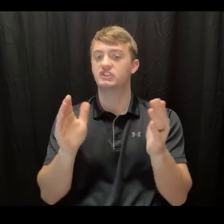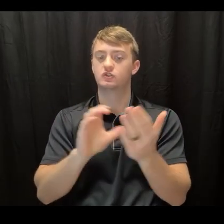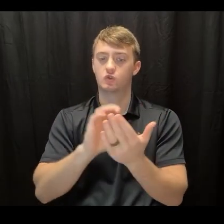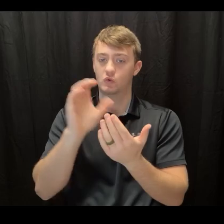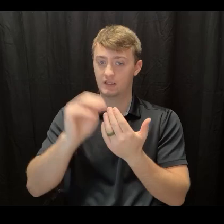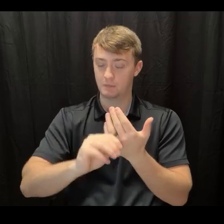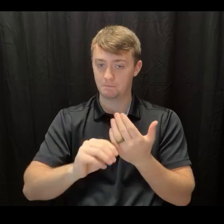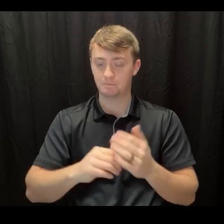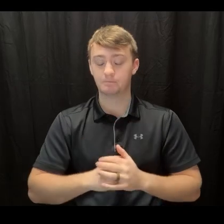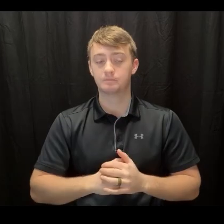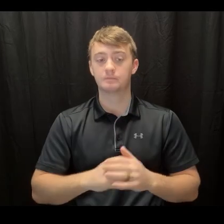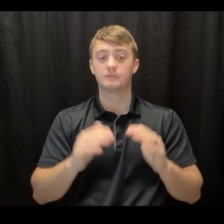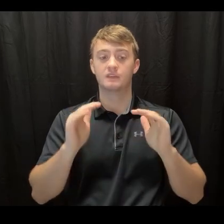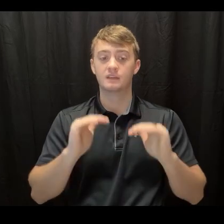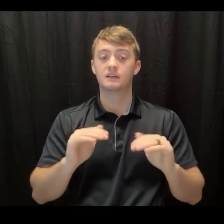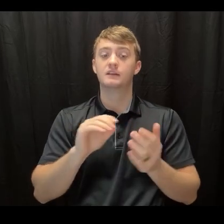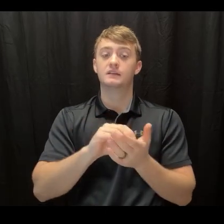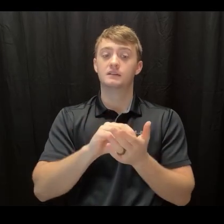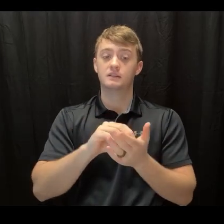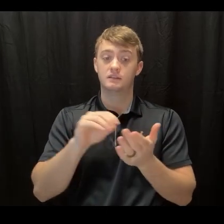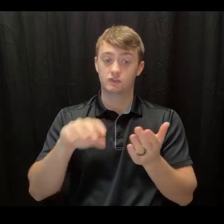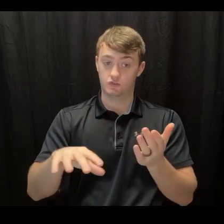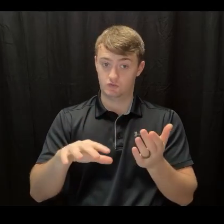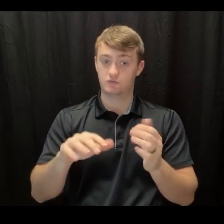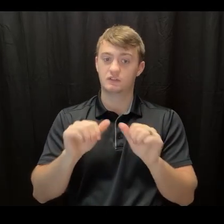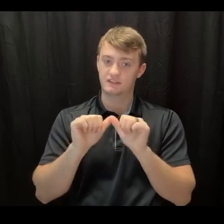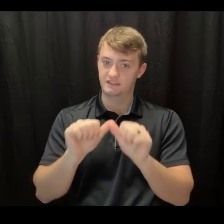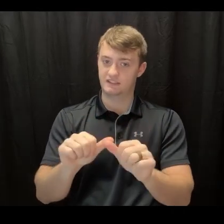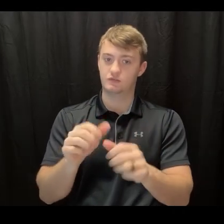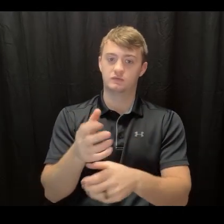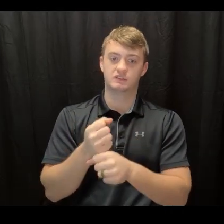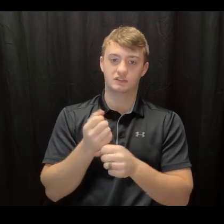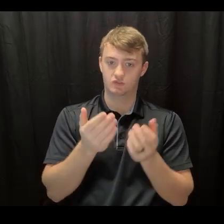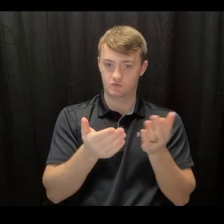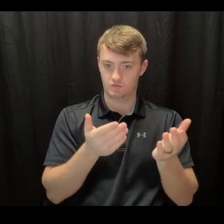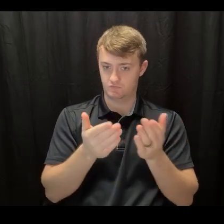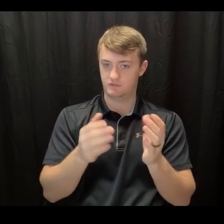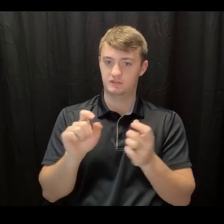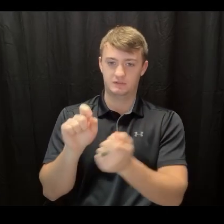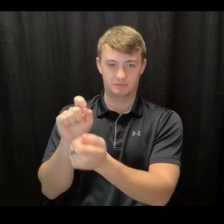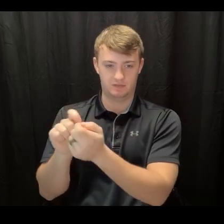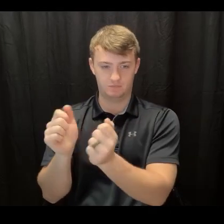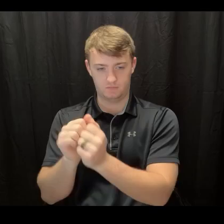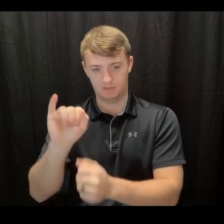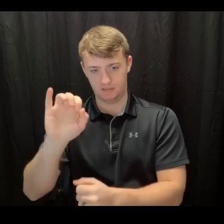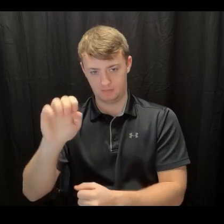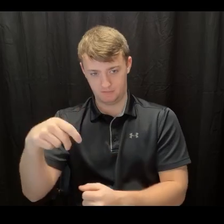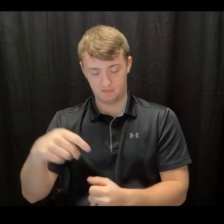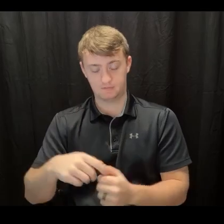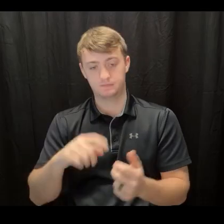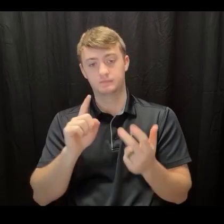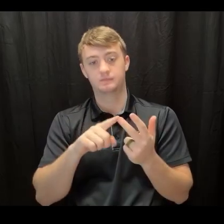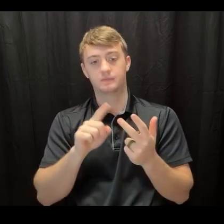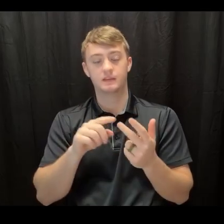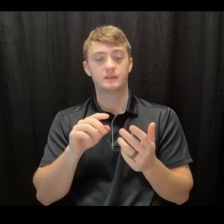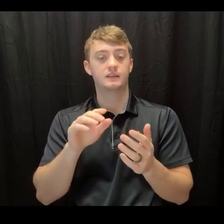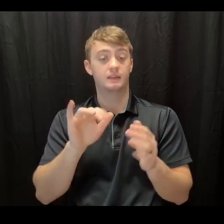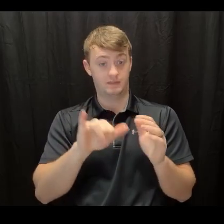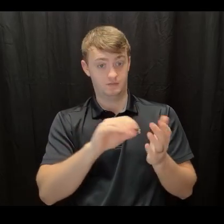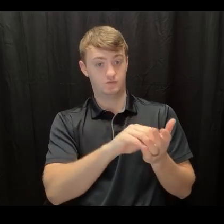in the general curriculum. The child continues to receive the services specified on the child's IEP, and the